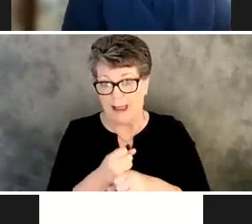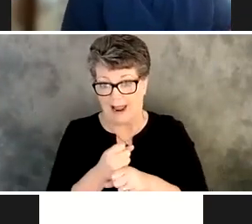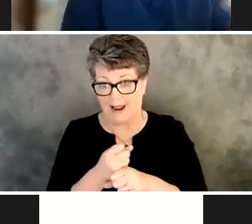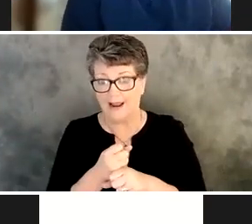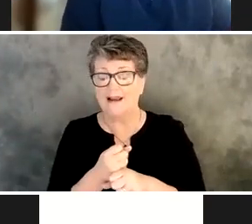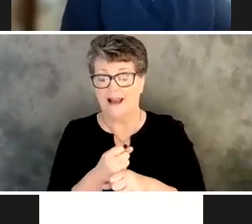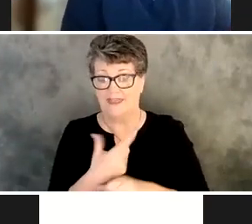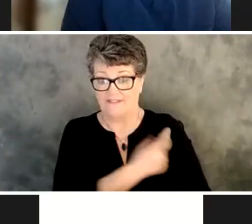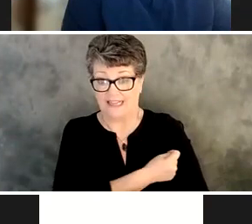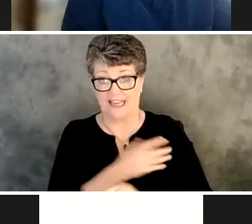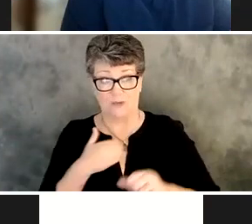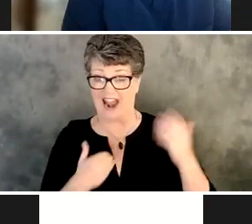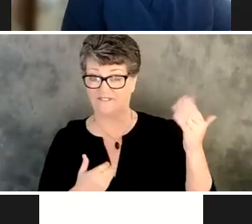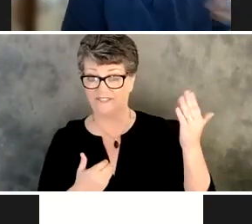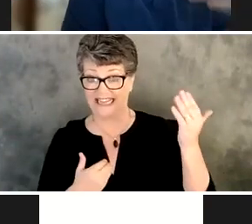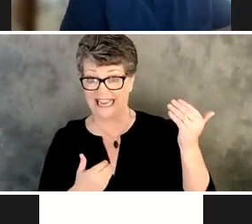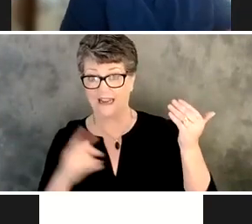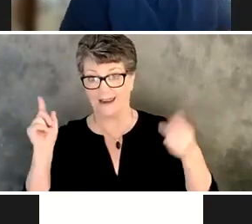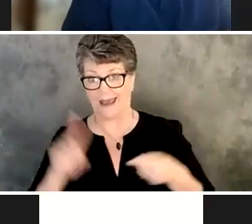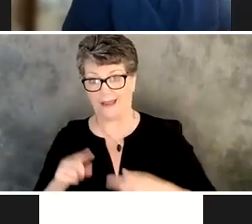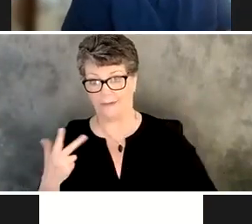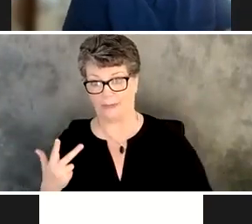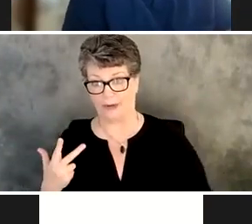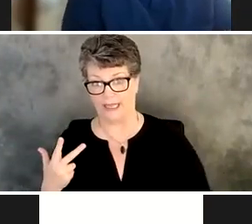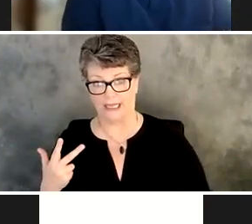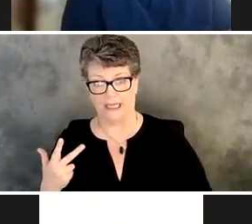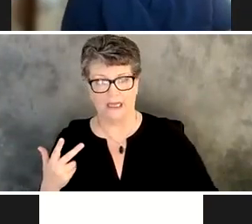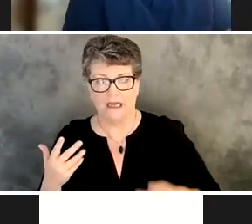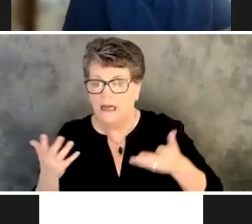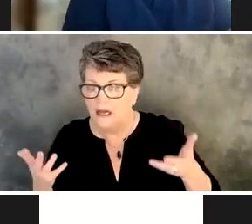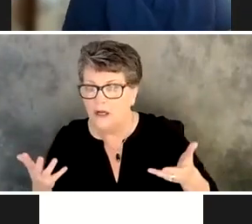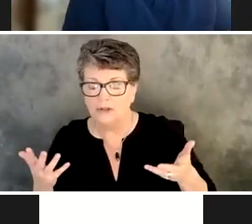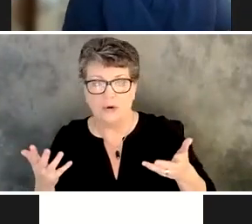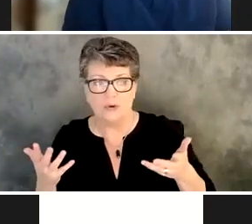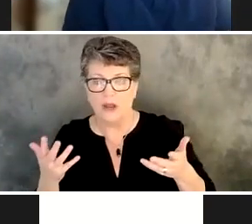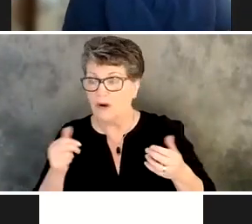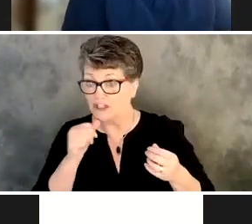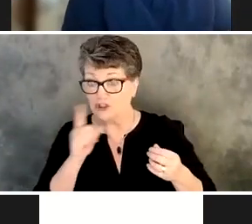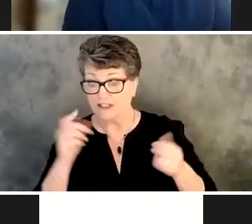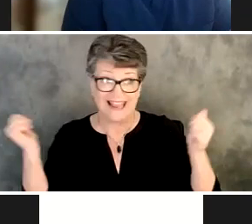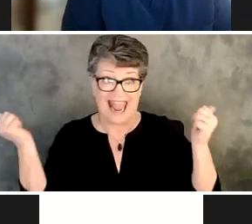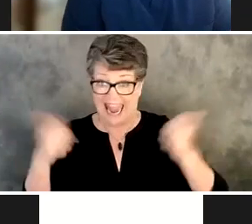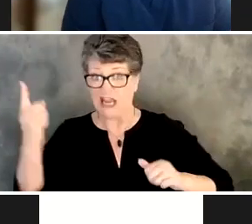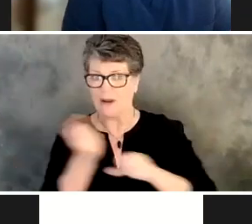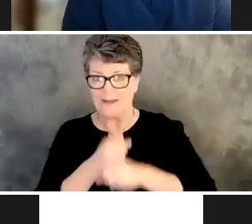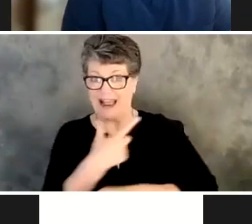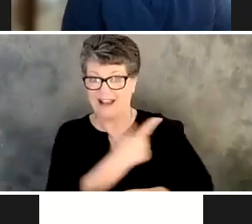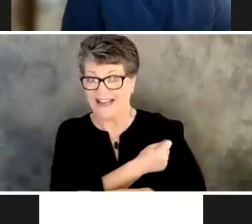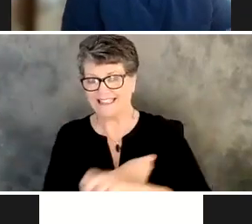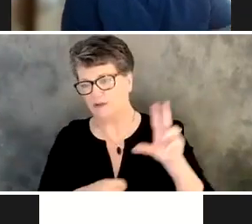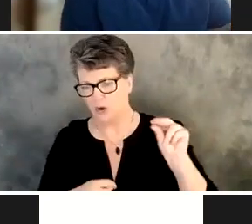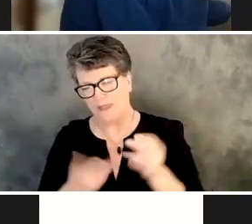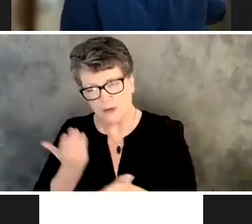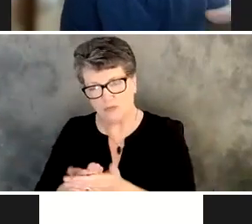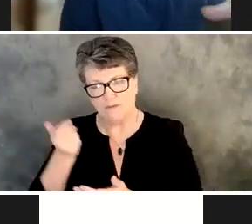out, and now we're down to 3 companies, right? So it's not like this was a free-for-all that anybody could just come up with something and give to you. They had to prove their worth. And so